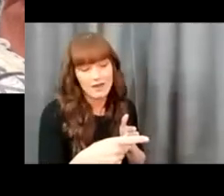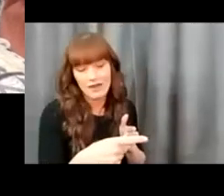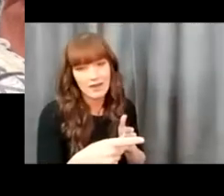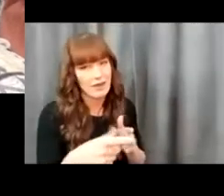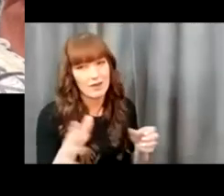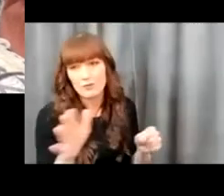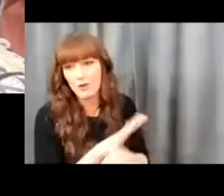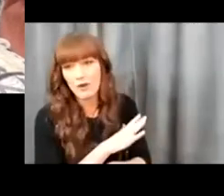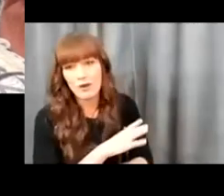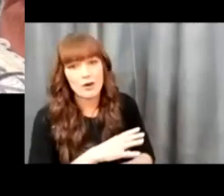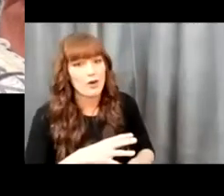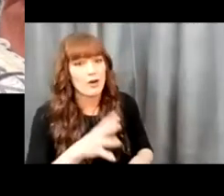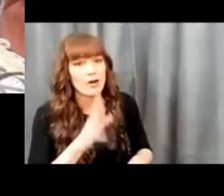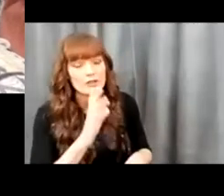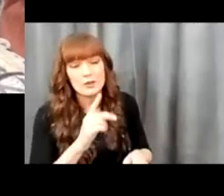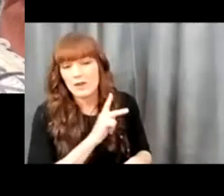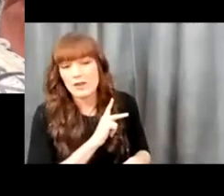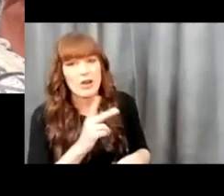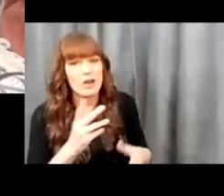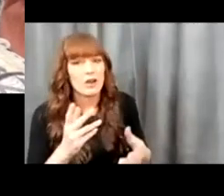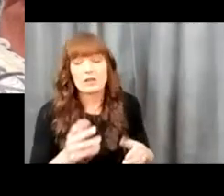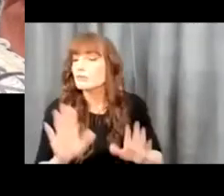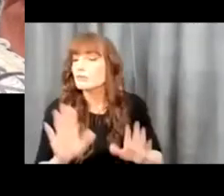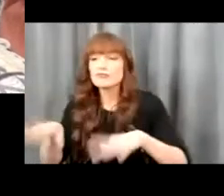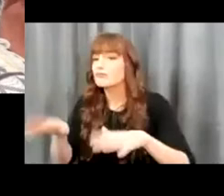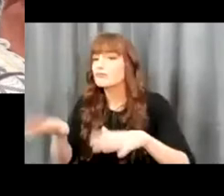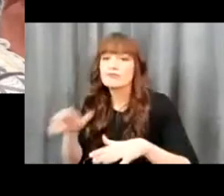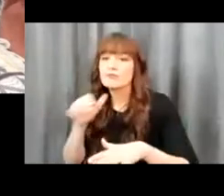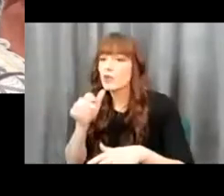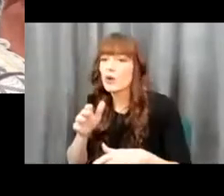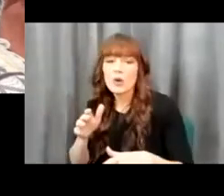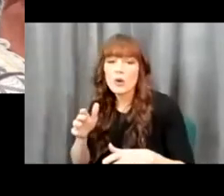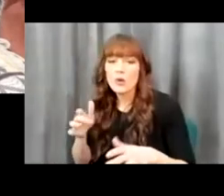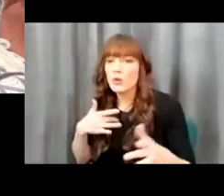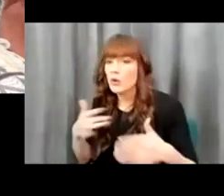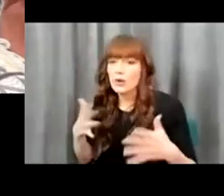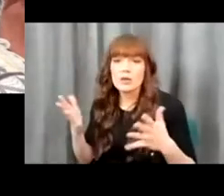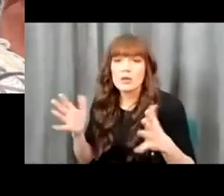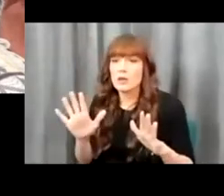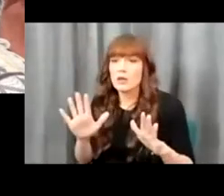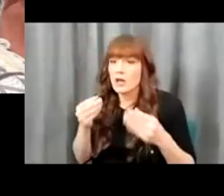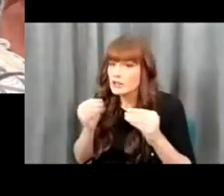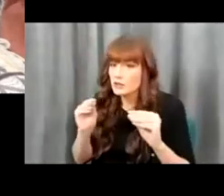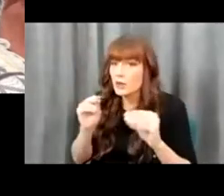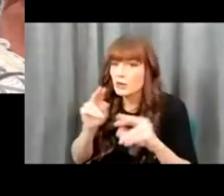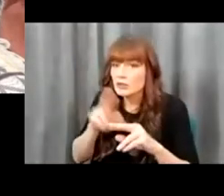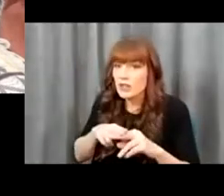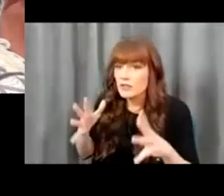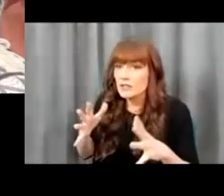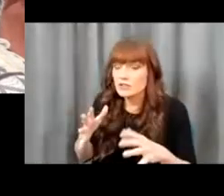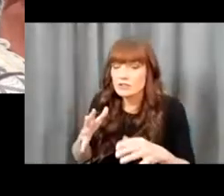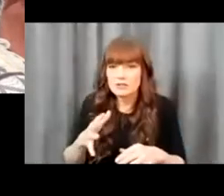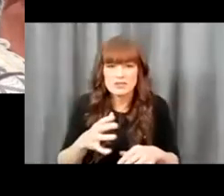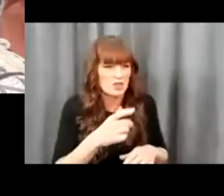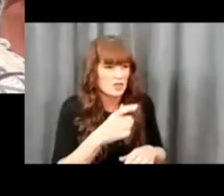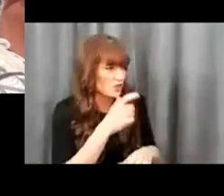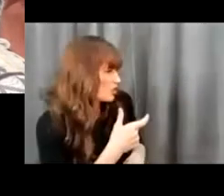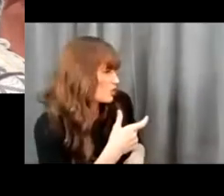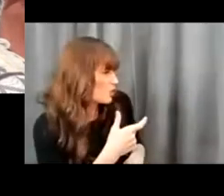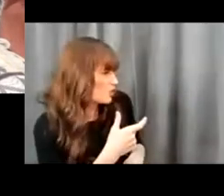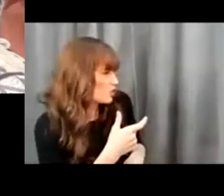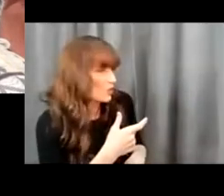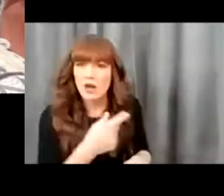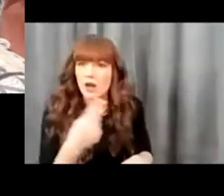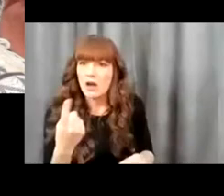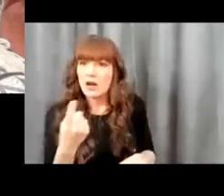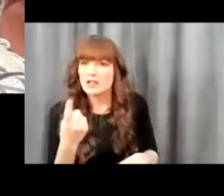but. No, don't worry about it. I sold the chair. To who? Some